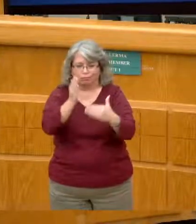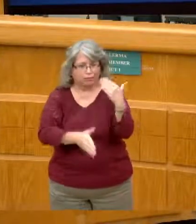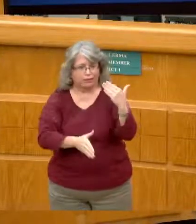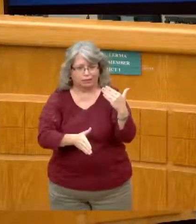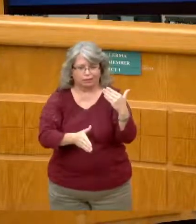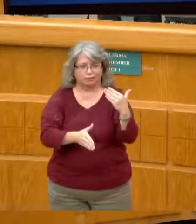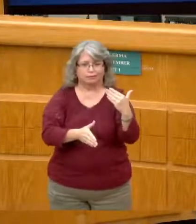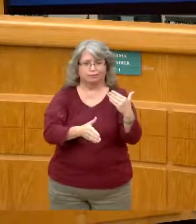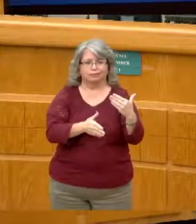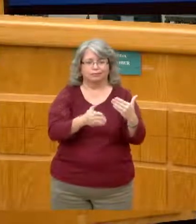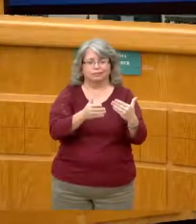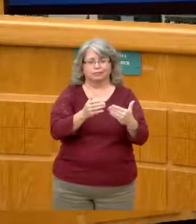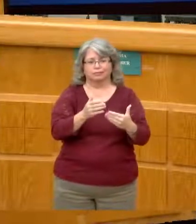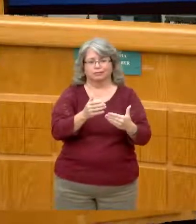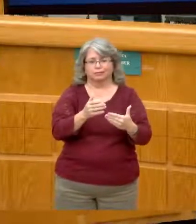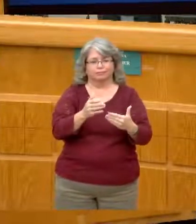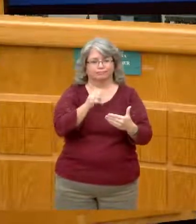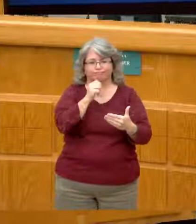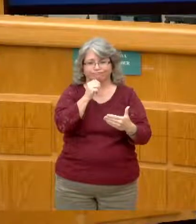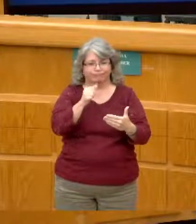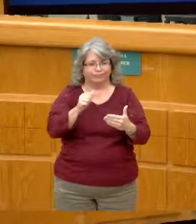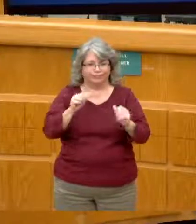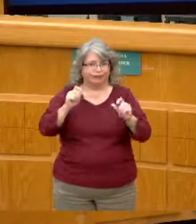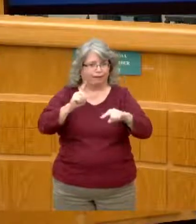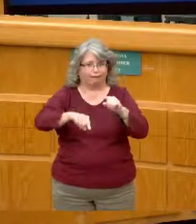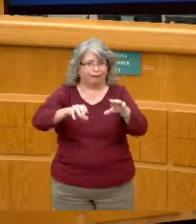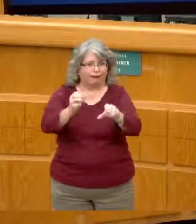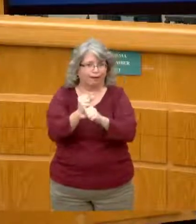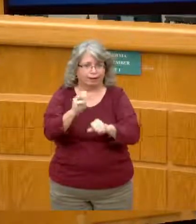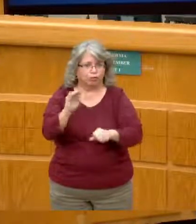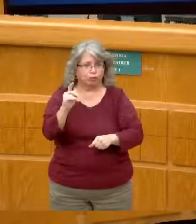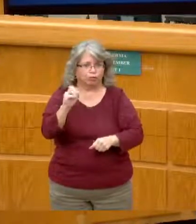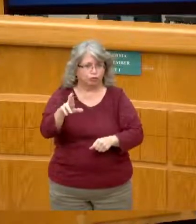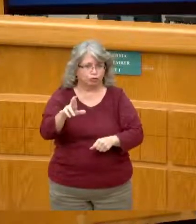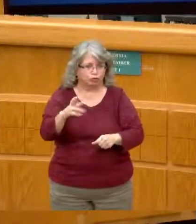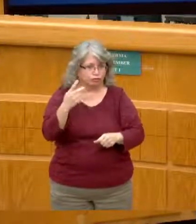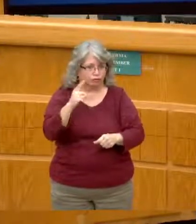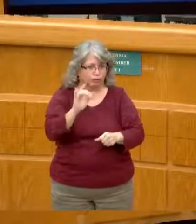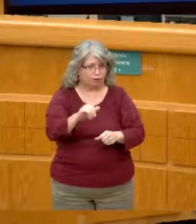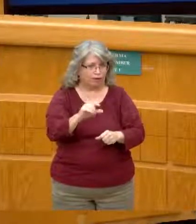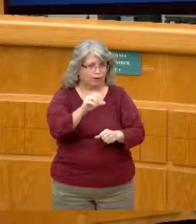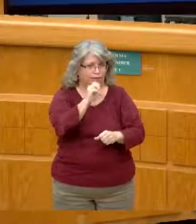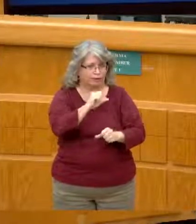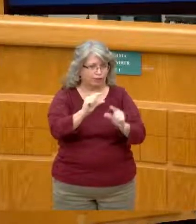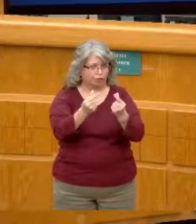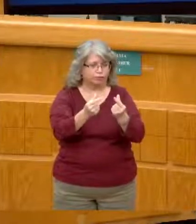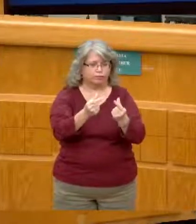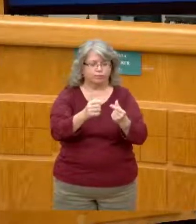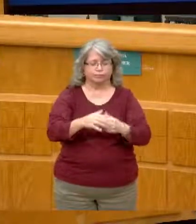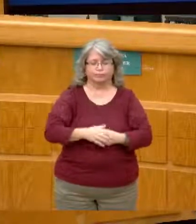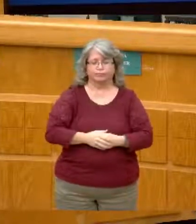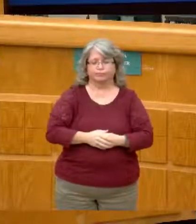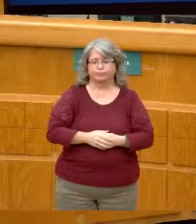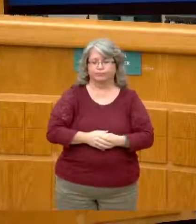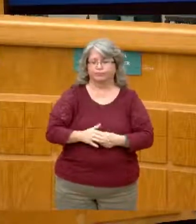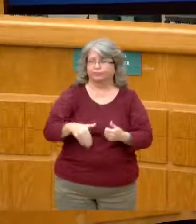eligible for boosters. So that tells you exactly who's getting sick. Next slide,